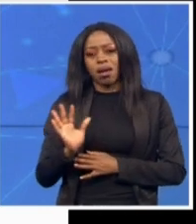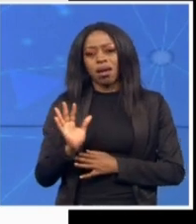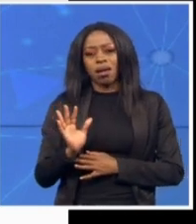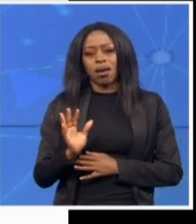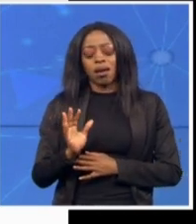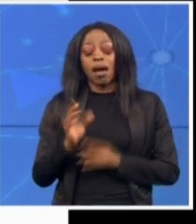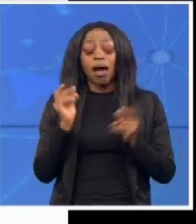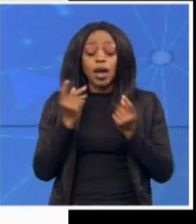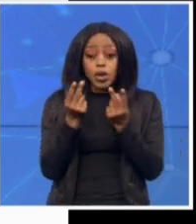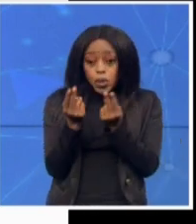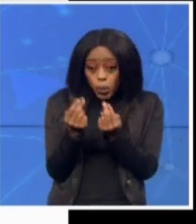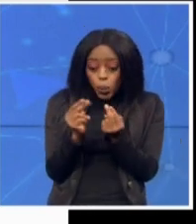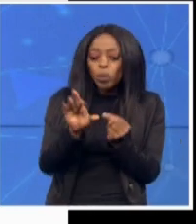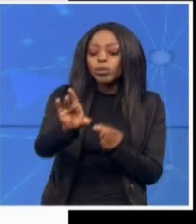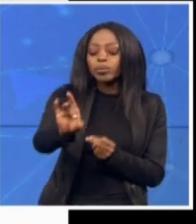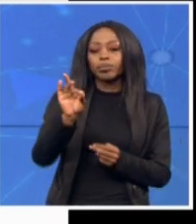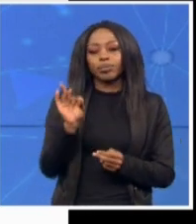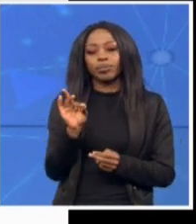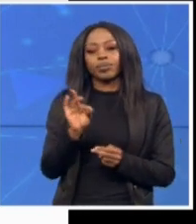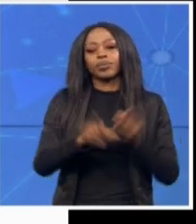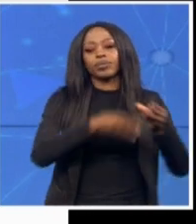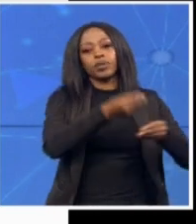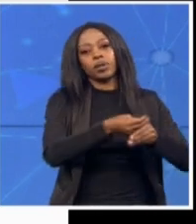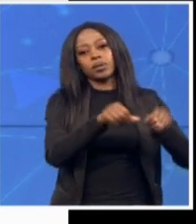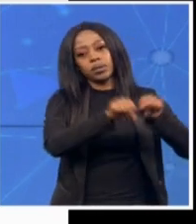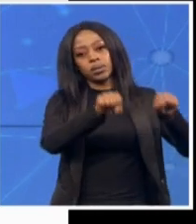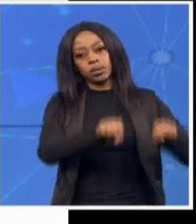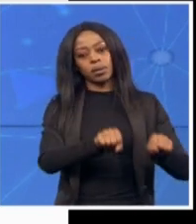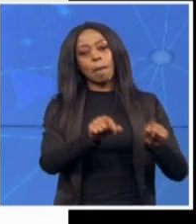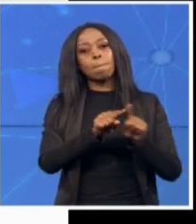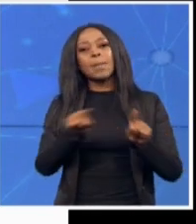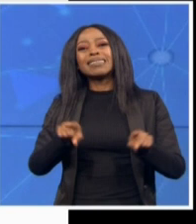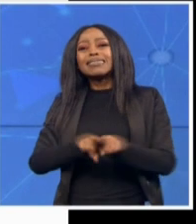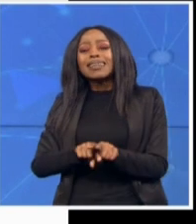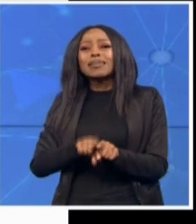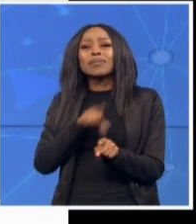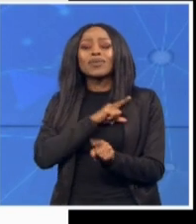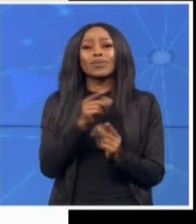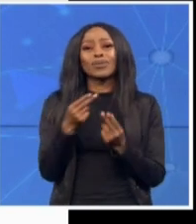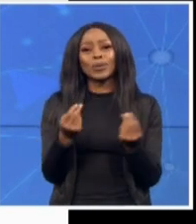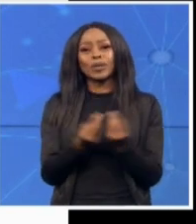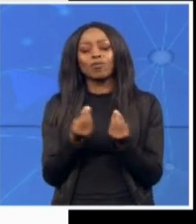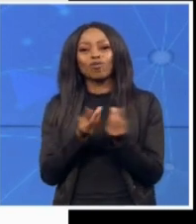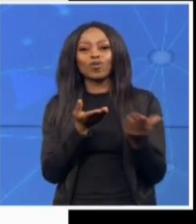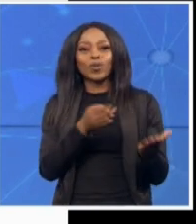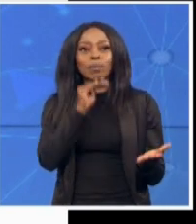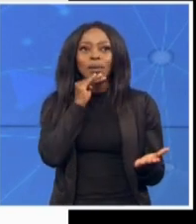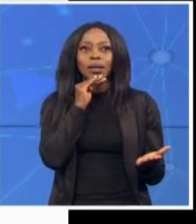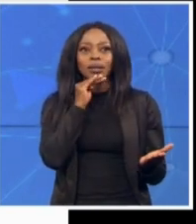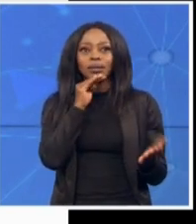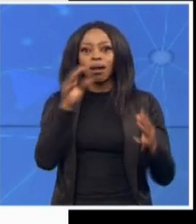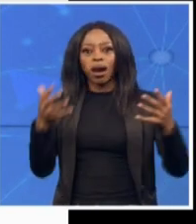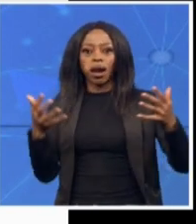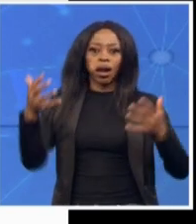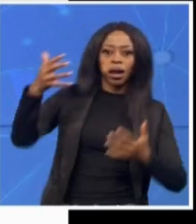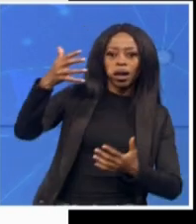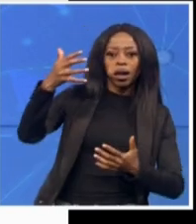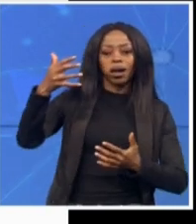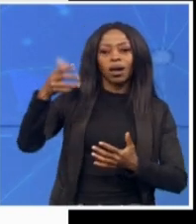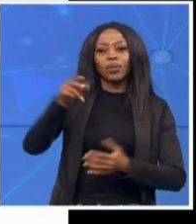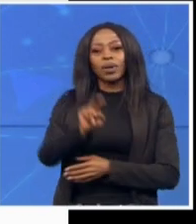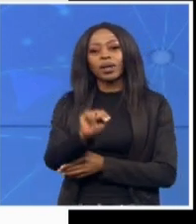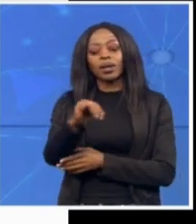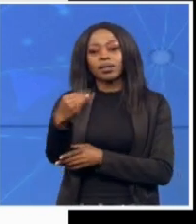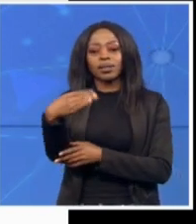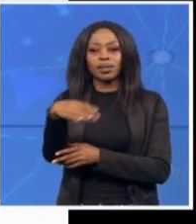system. But because we do that, there might be times when we're out of sync with the NICD list, because we do then